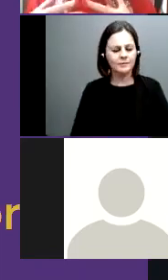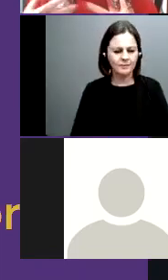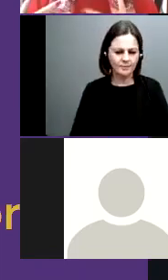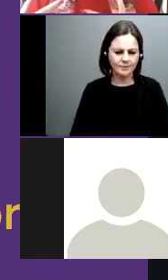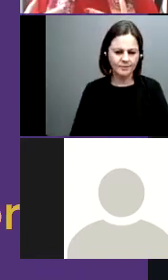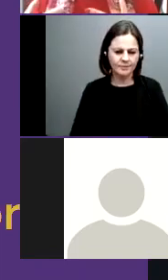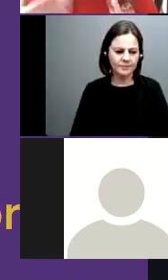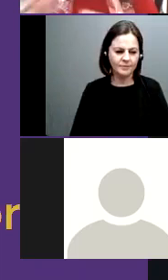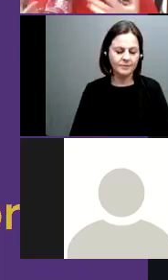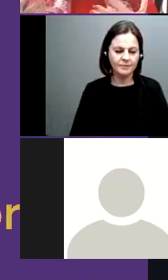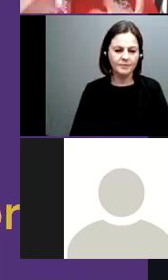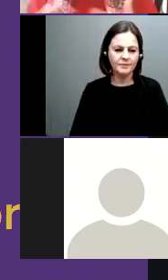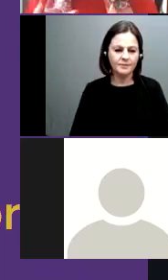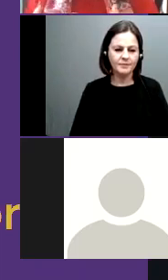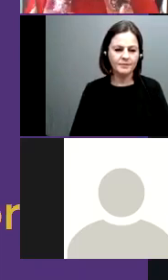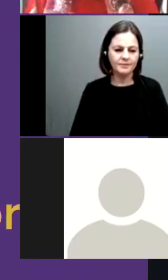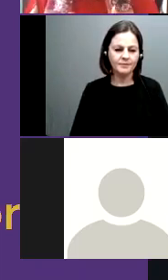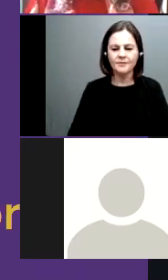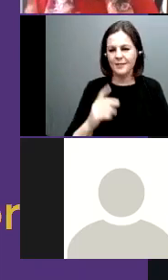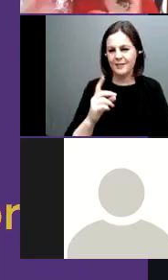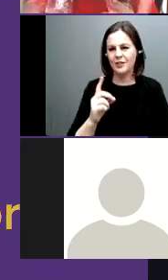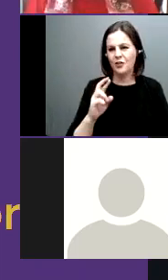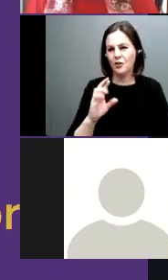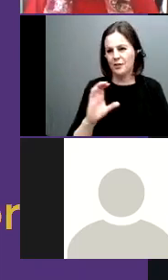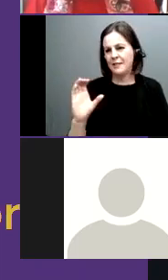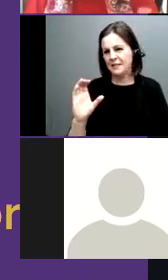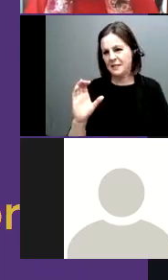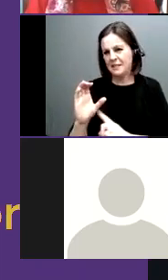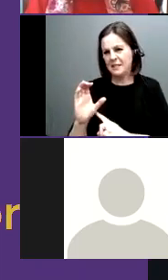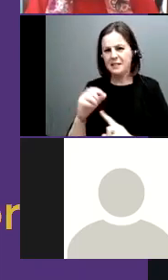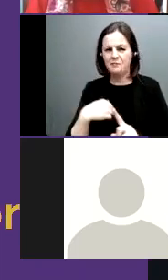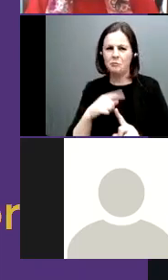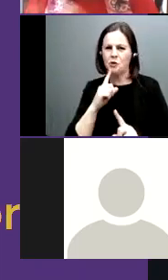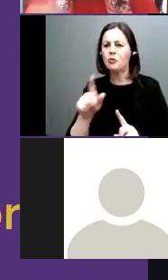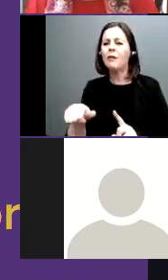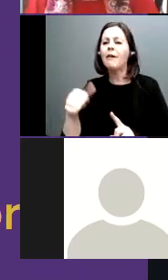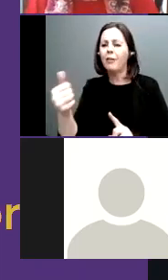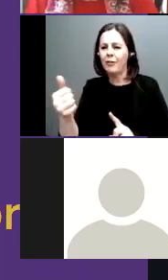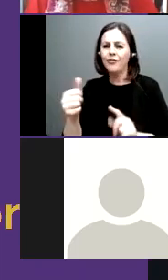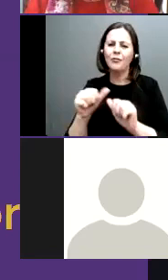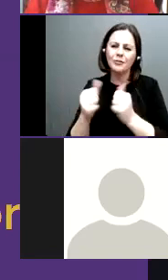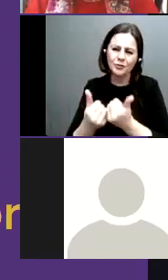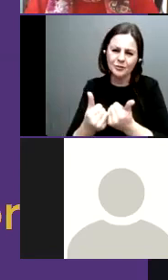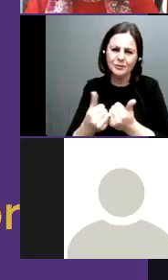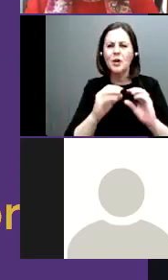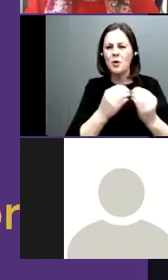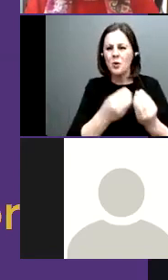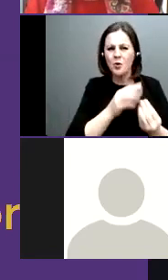So at the center, and I suspect at a lot of other different places, agencies as